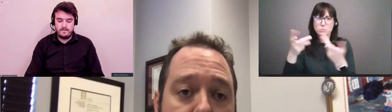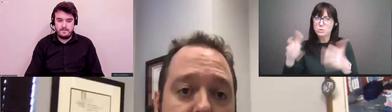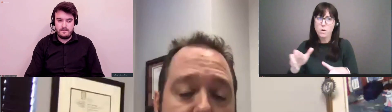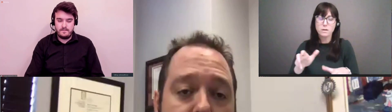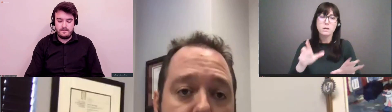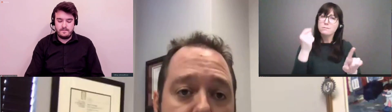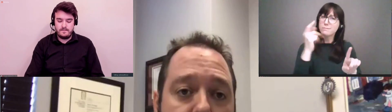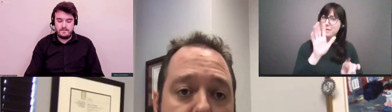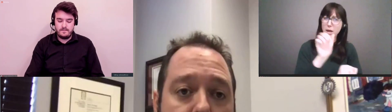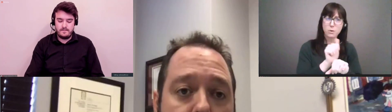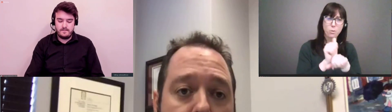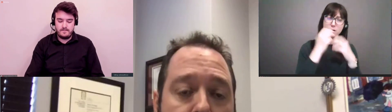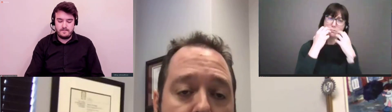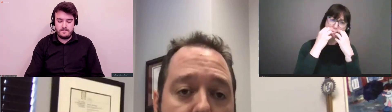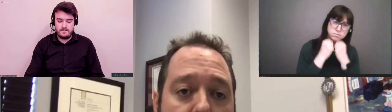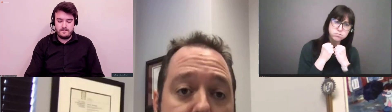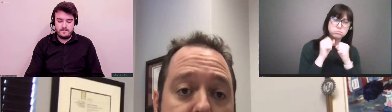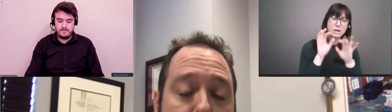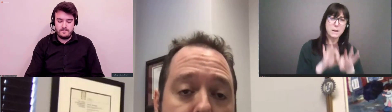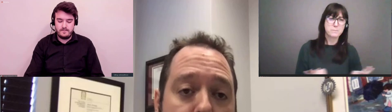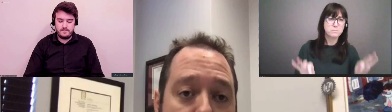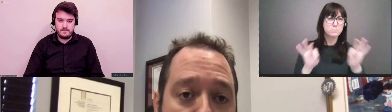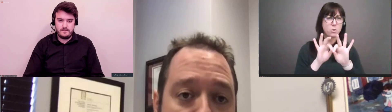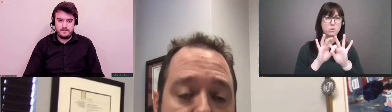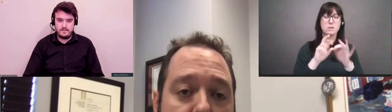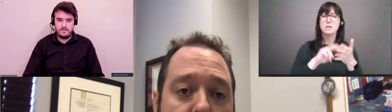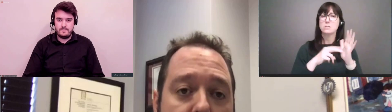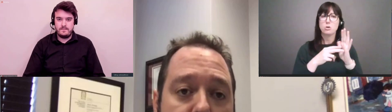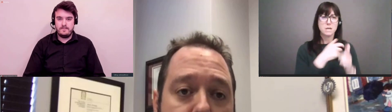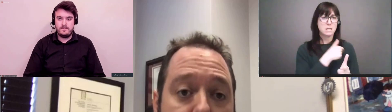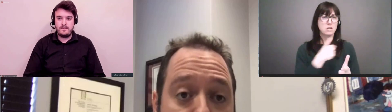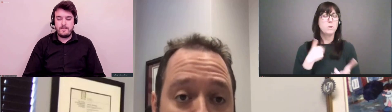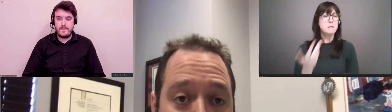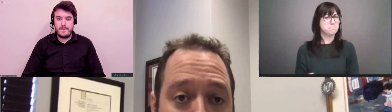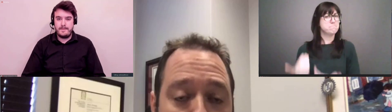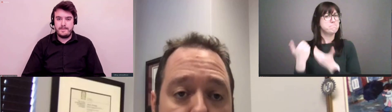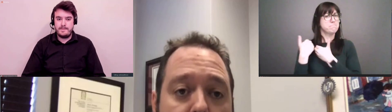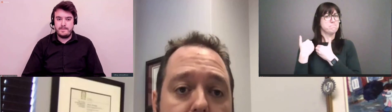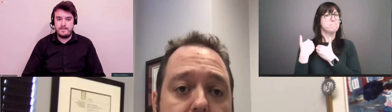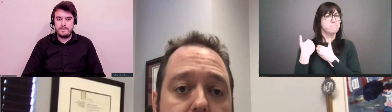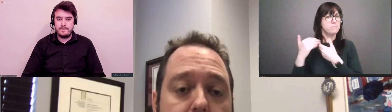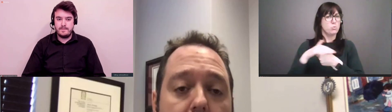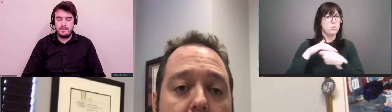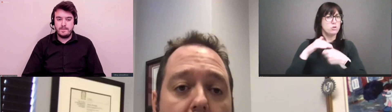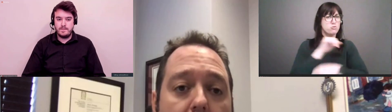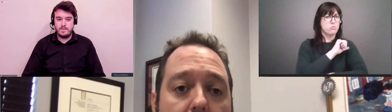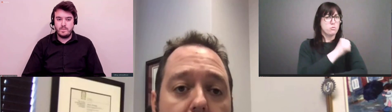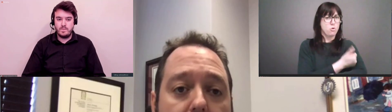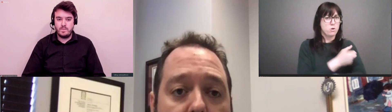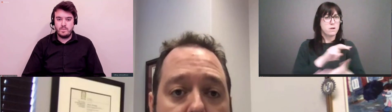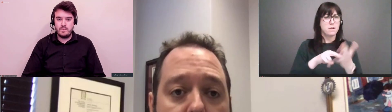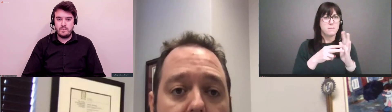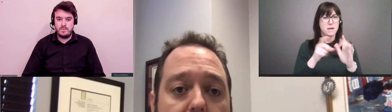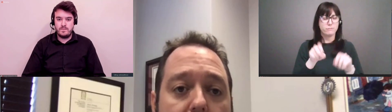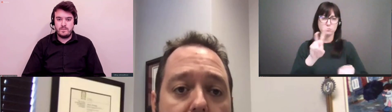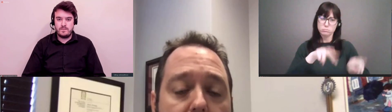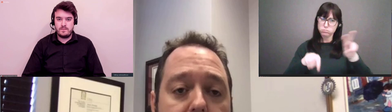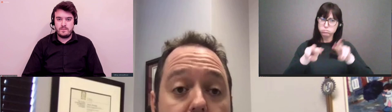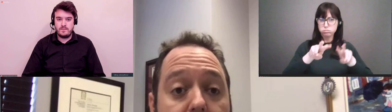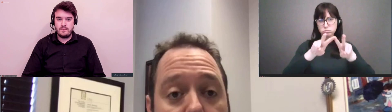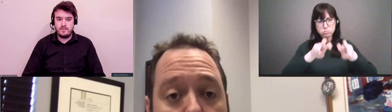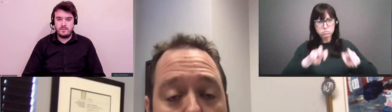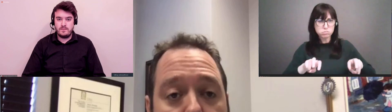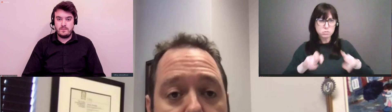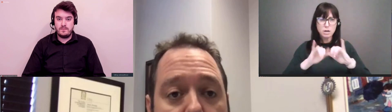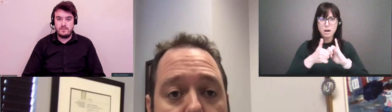for these institutions. So it's incumbent upon us as a regional table to be able to look at any